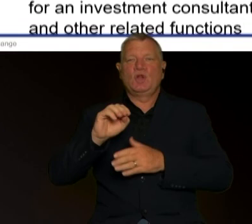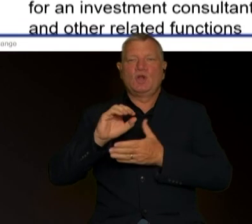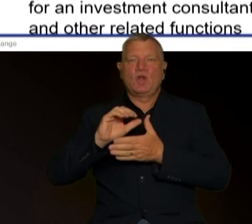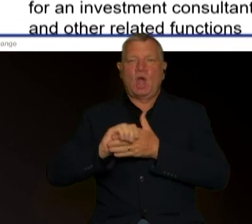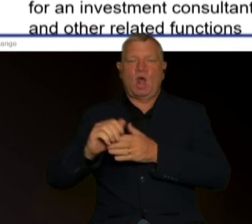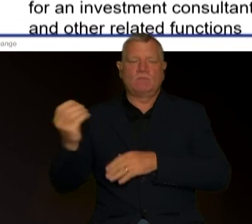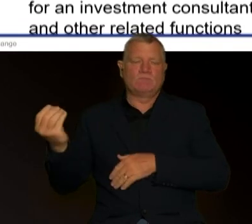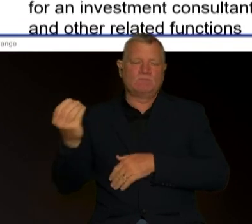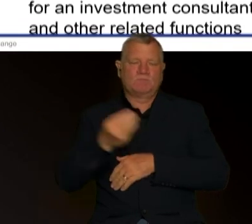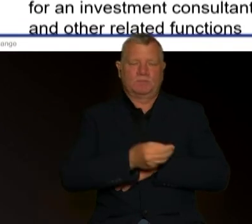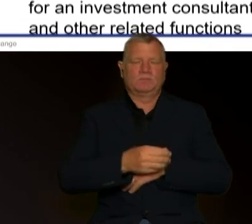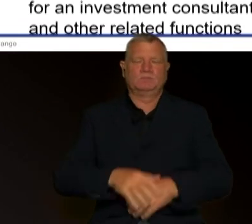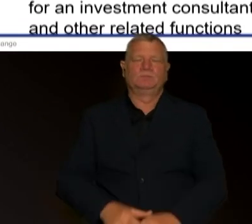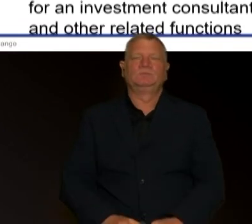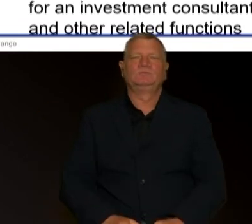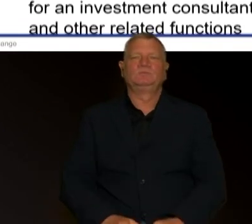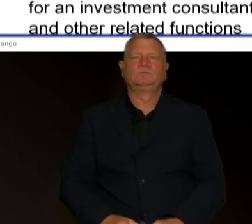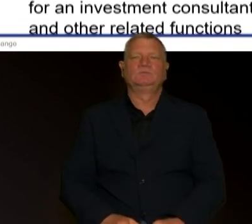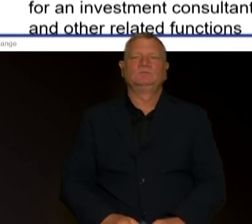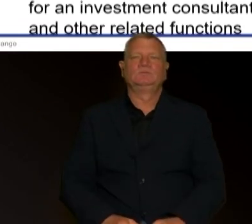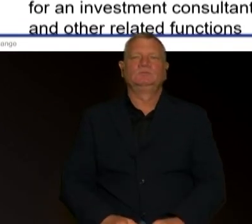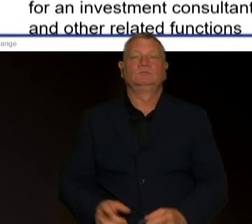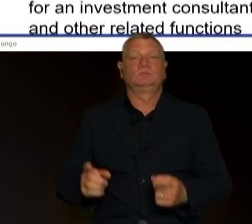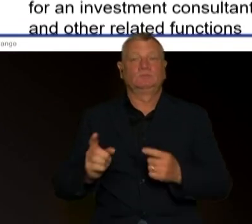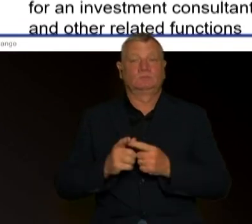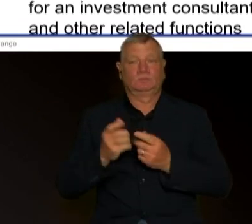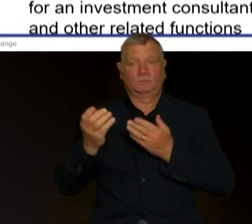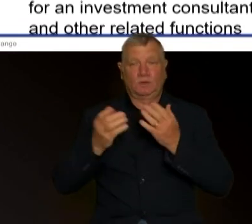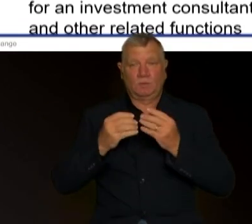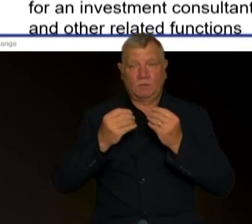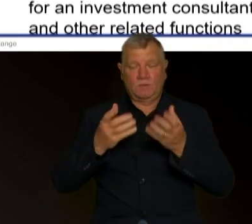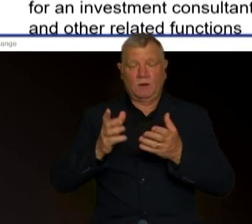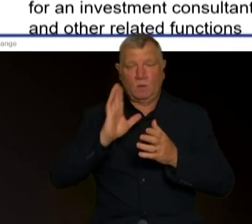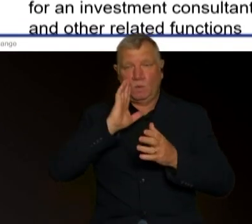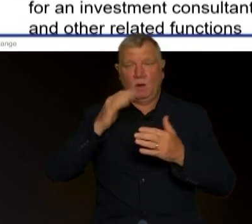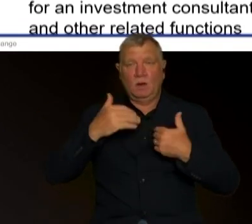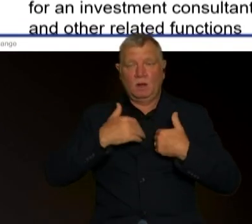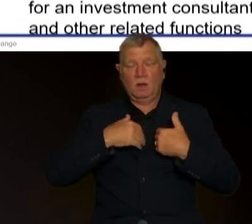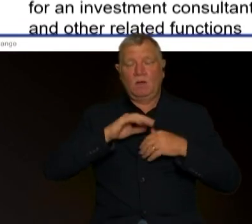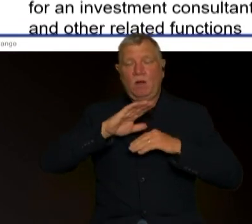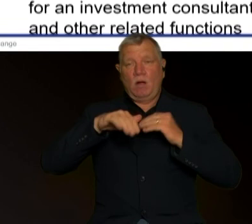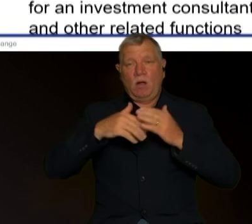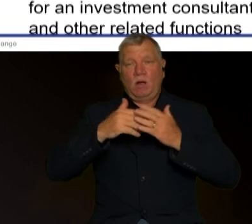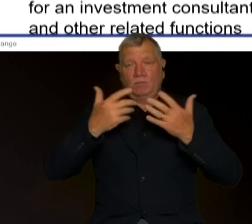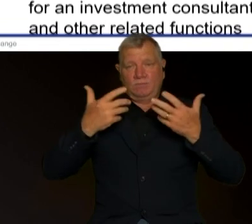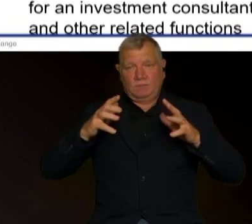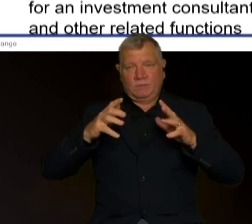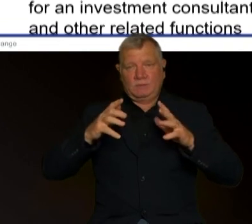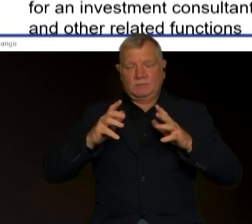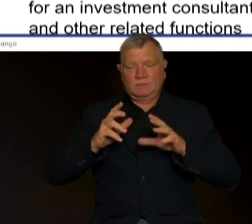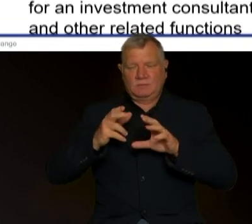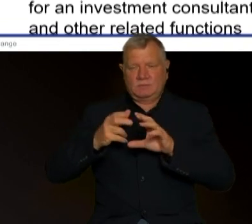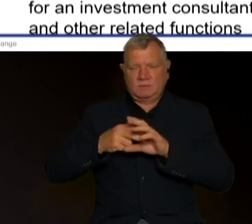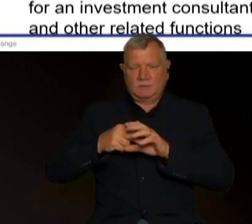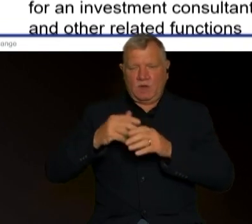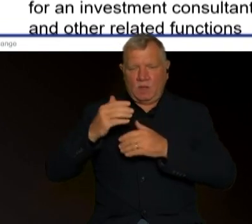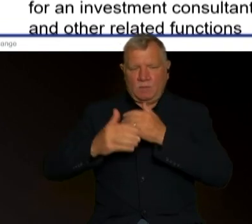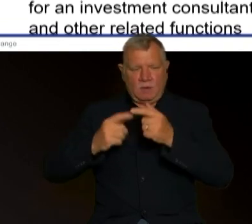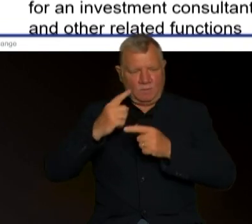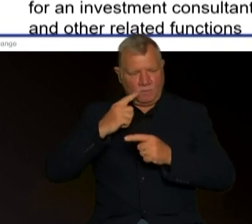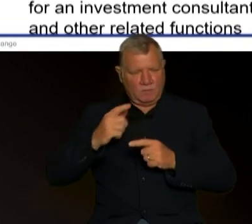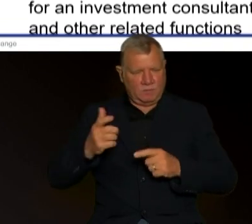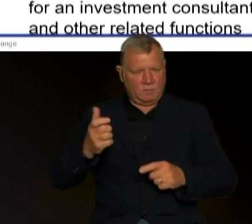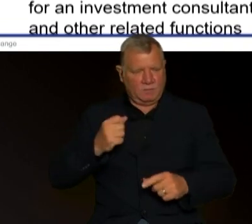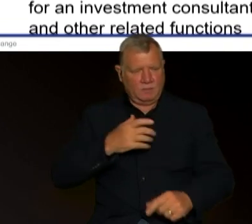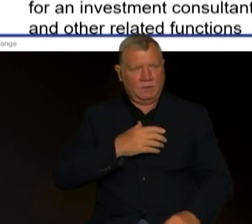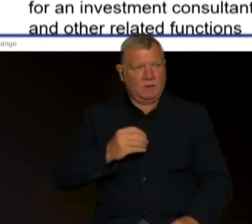transfers. Finally, in addition to the service providers the Pension Reserve Trust has already engaged, there are remaining functions in the process of being